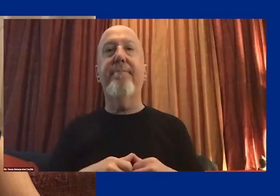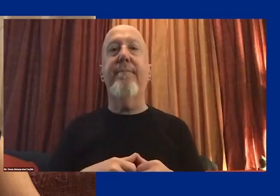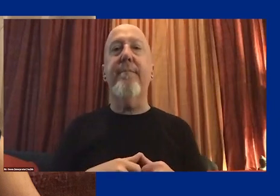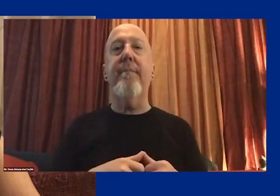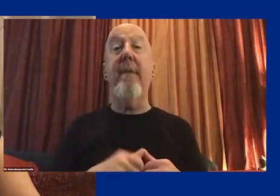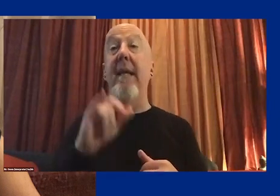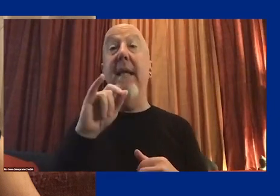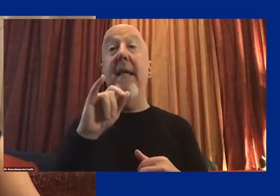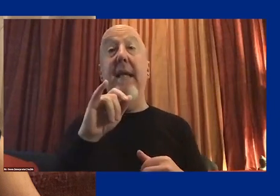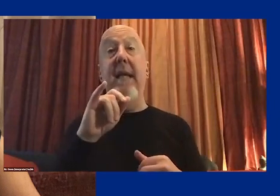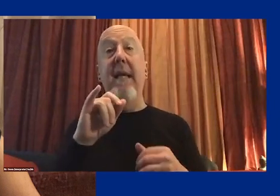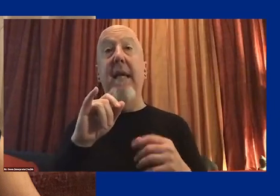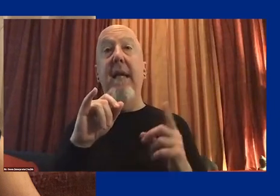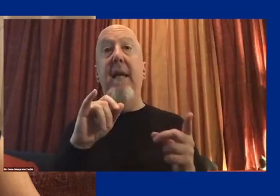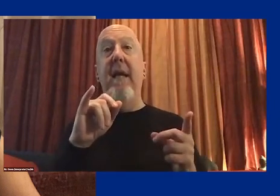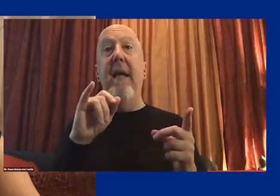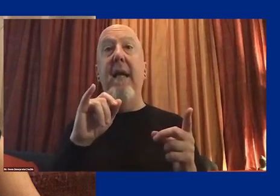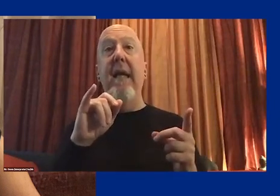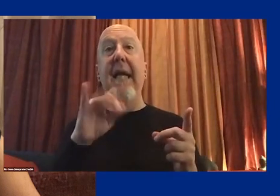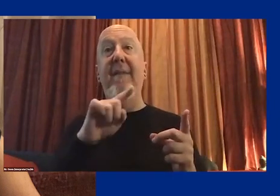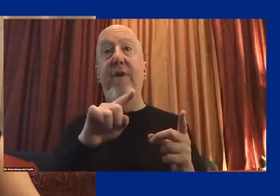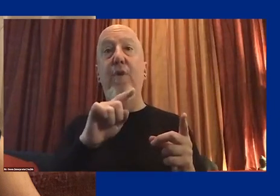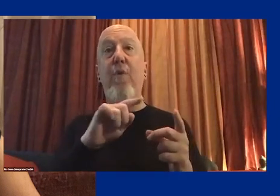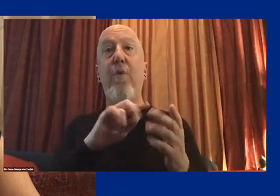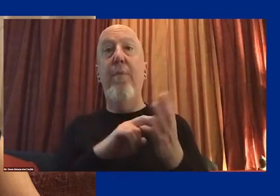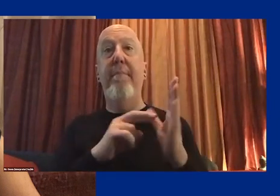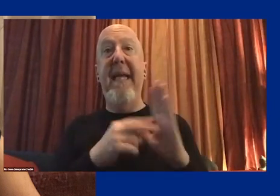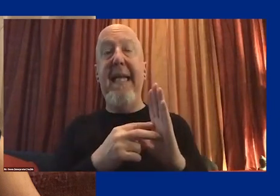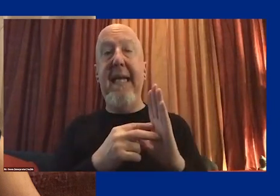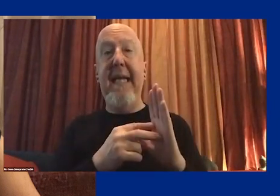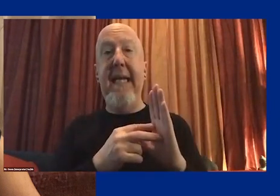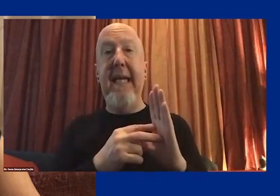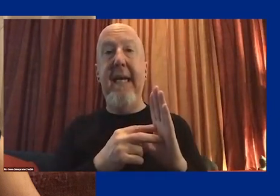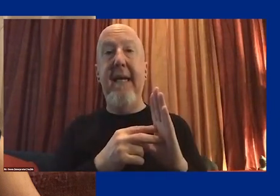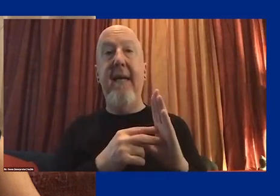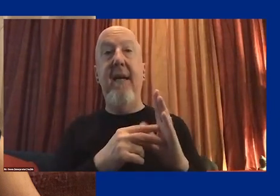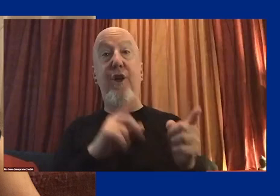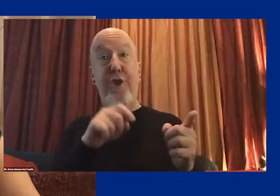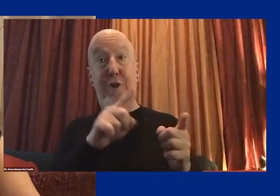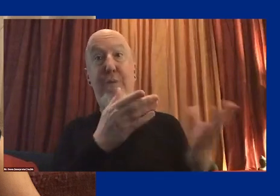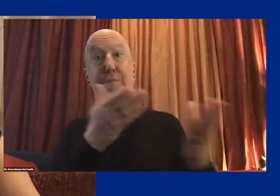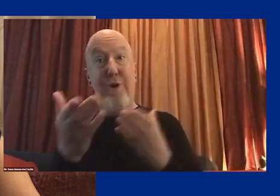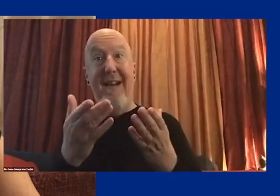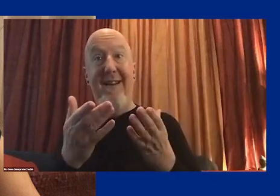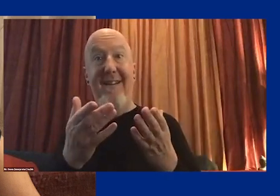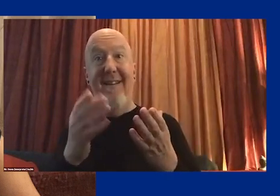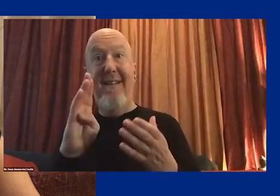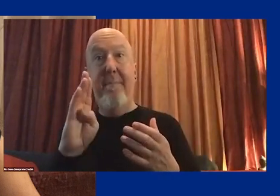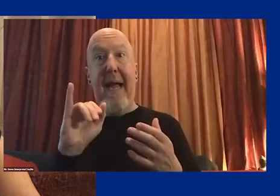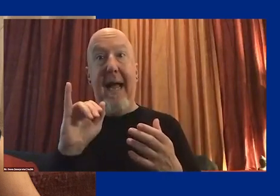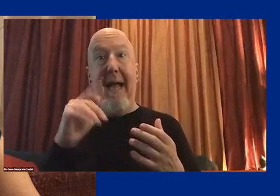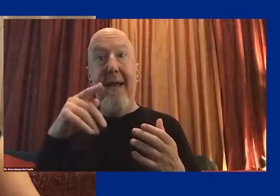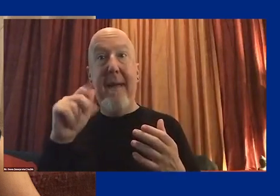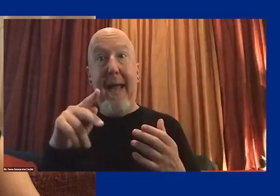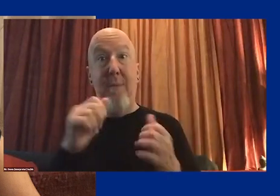if you're talking about whether you should bring the BiPAP with you, if you were to go to the